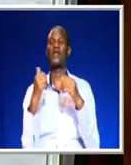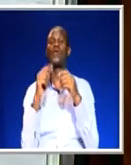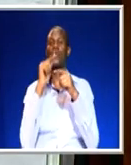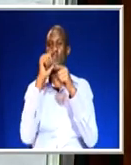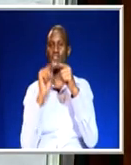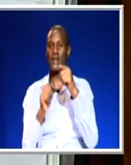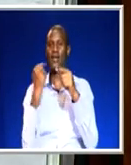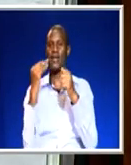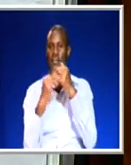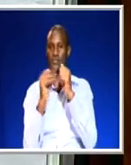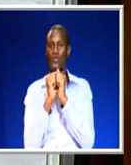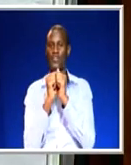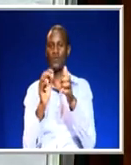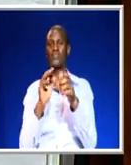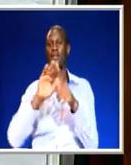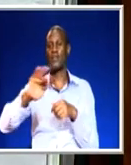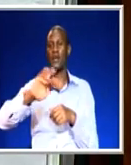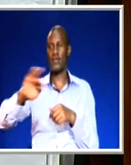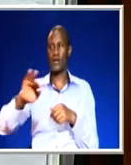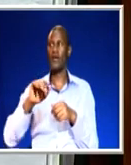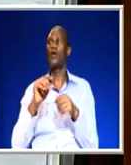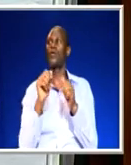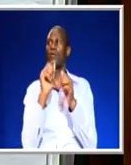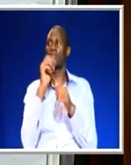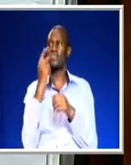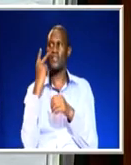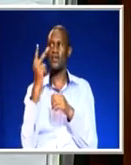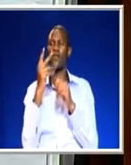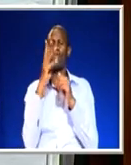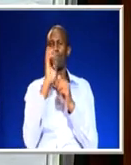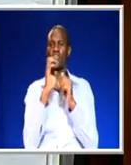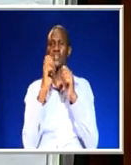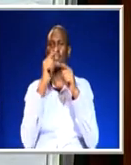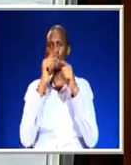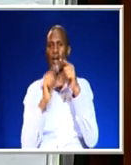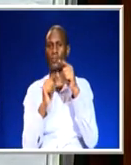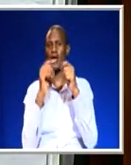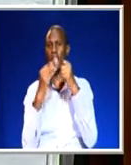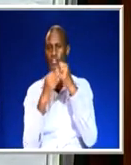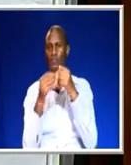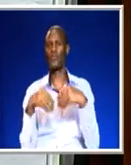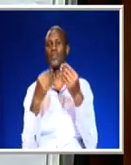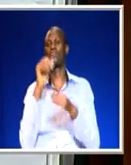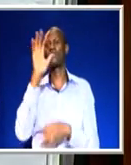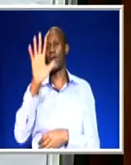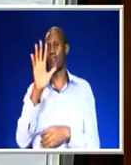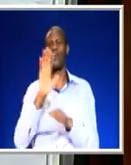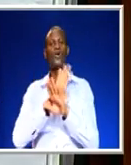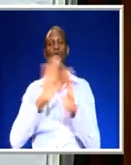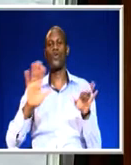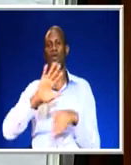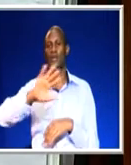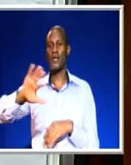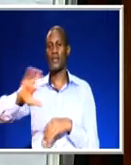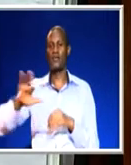8 without a remainder. If we pick a number like 40, 40 divided by 8 will give us 5, and there is no